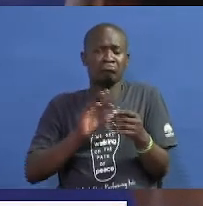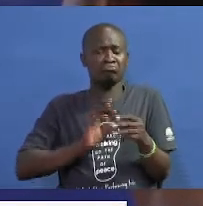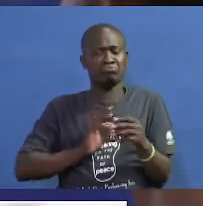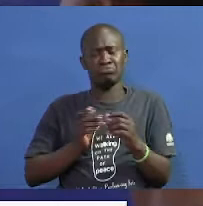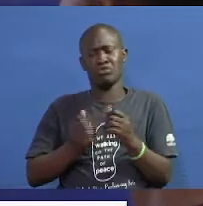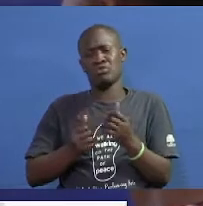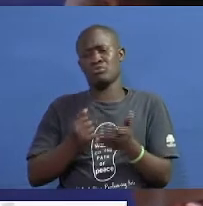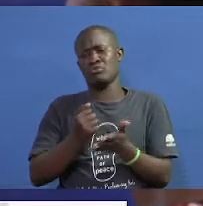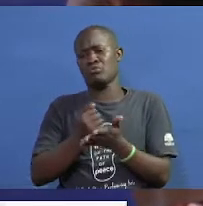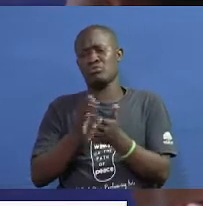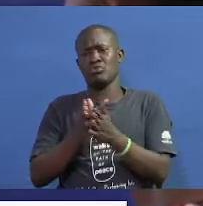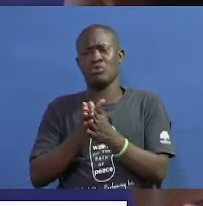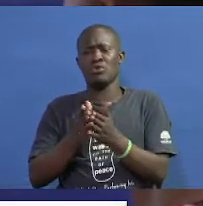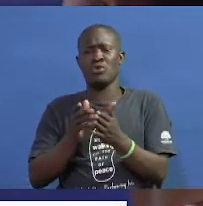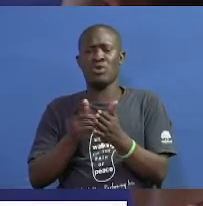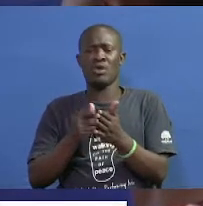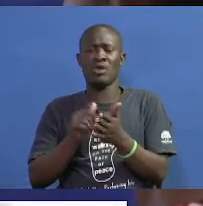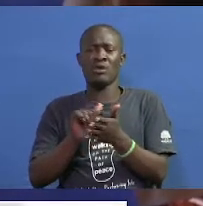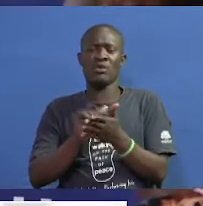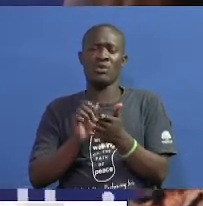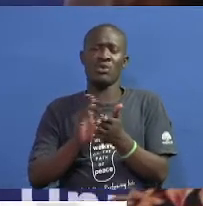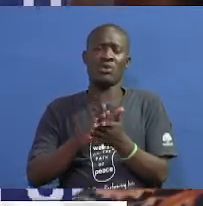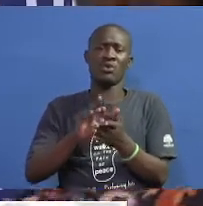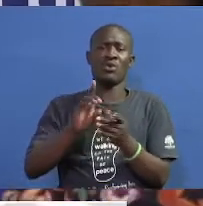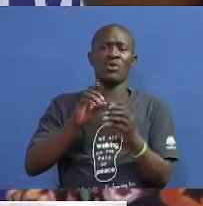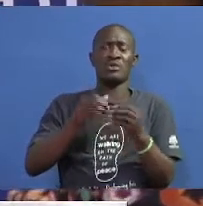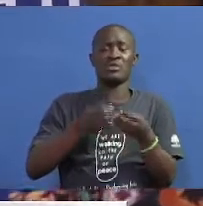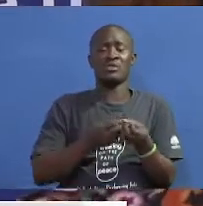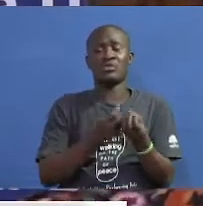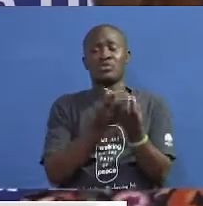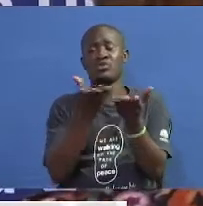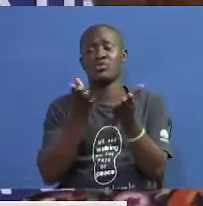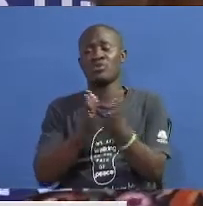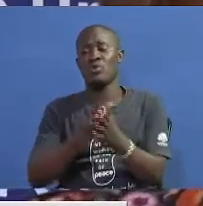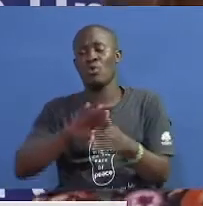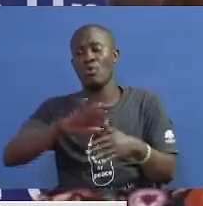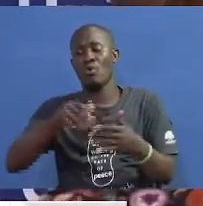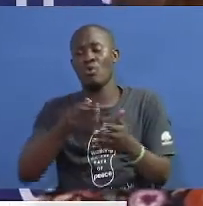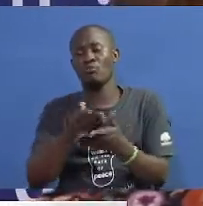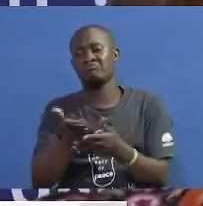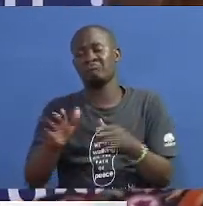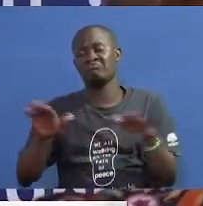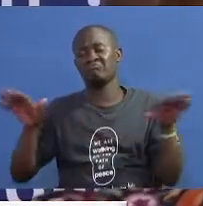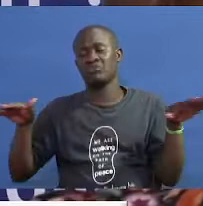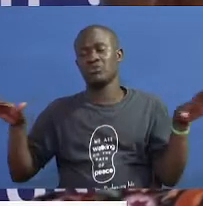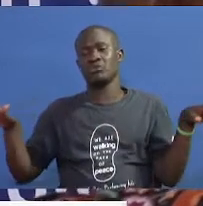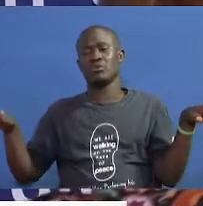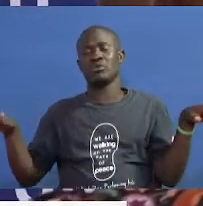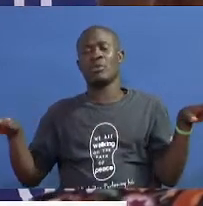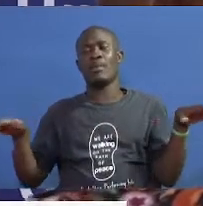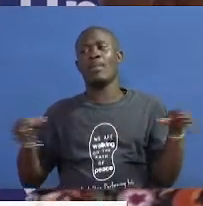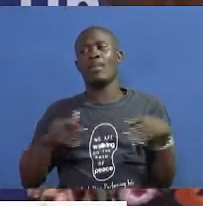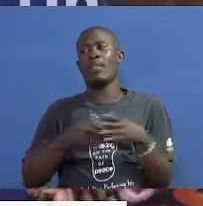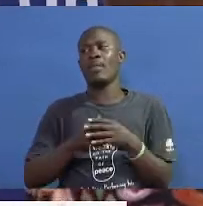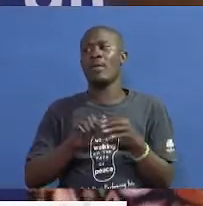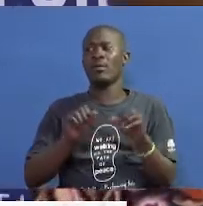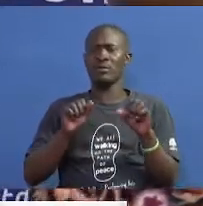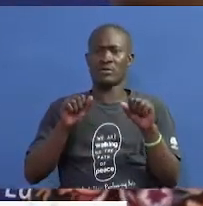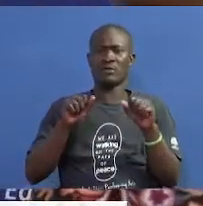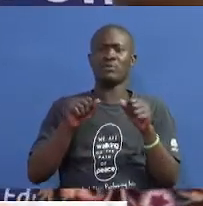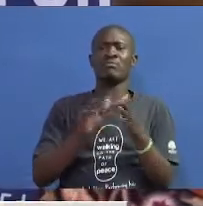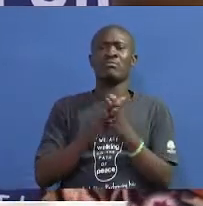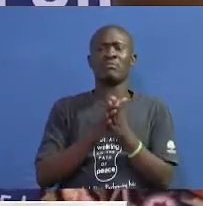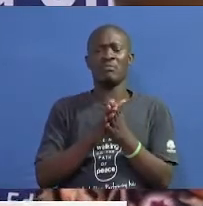to upgrade, upscale, the distribution of these Butterfly IQ Plus gadgets. Yeah,